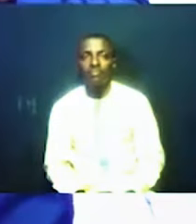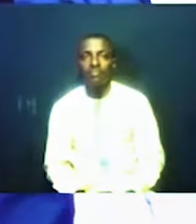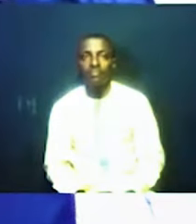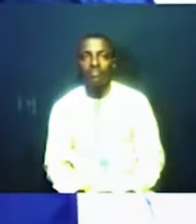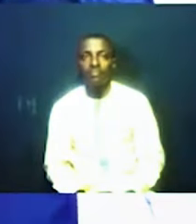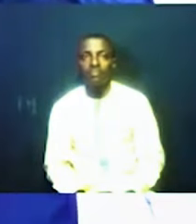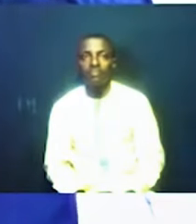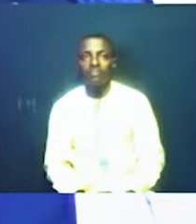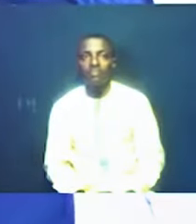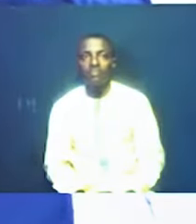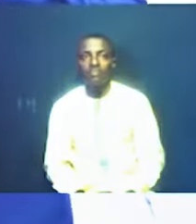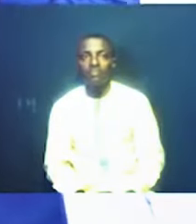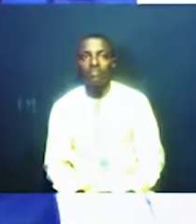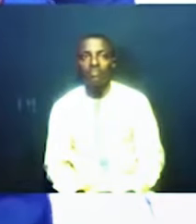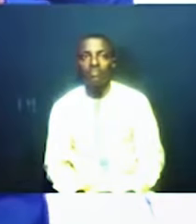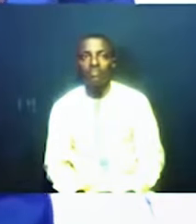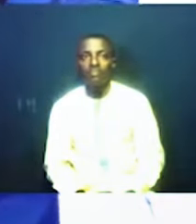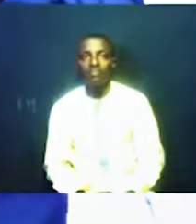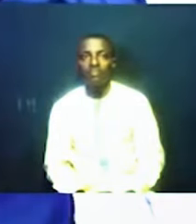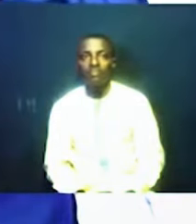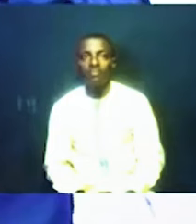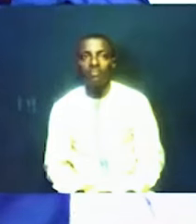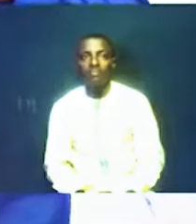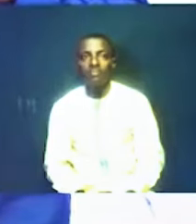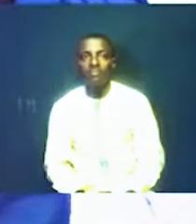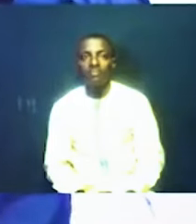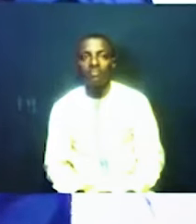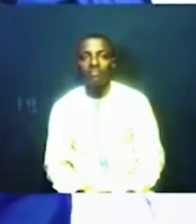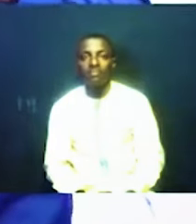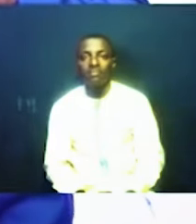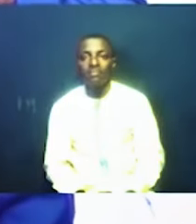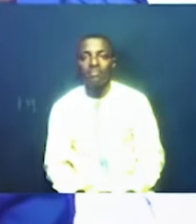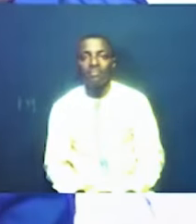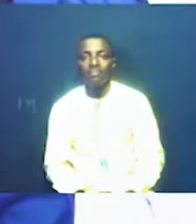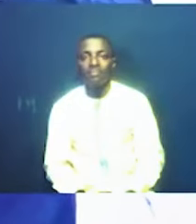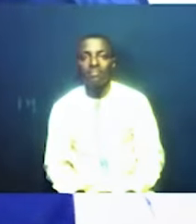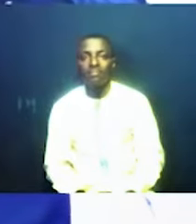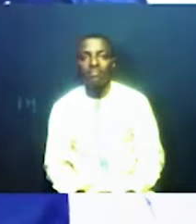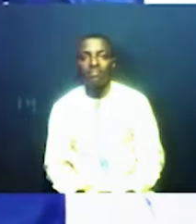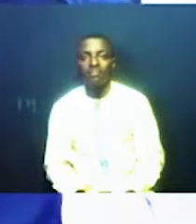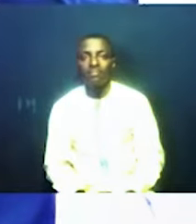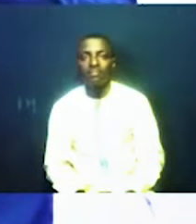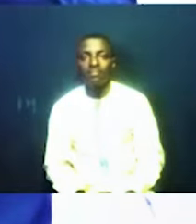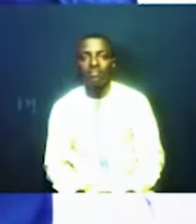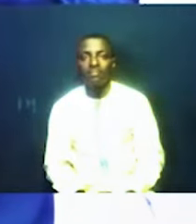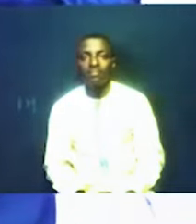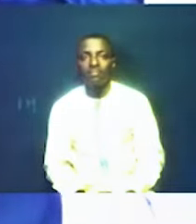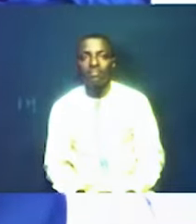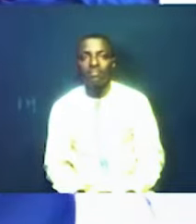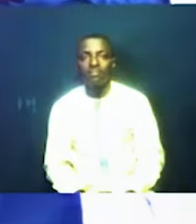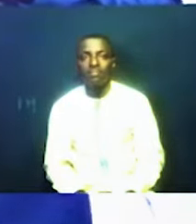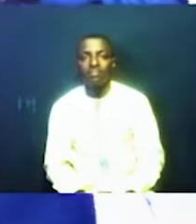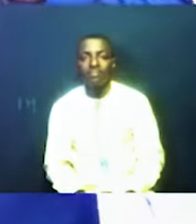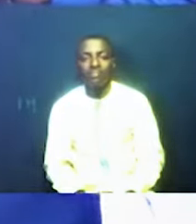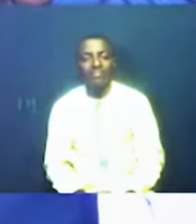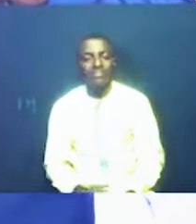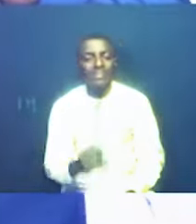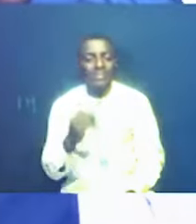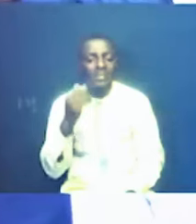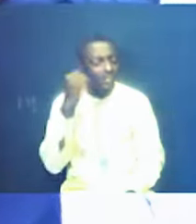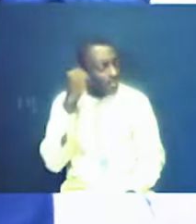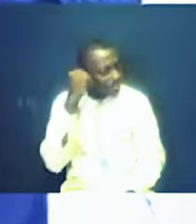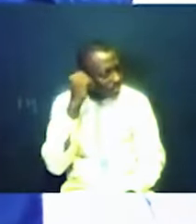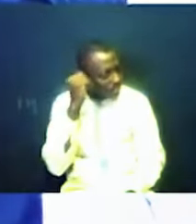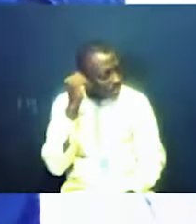medi Israel sofo ja afode nyina mema wejafie. Why do you scorn my